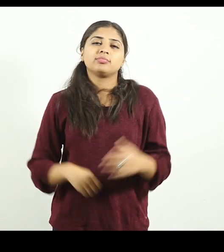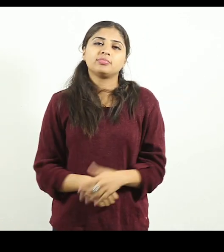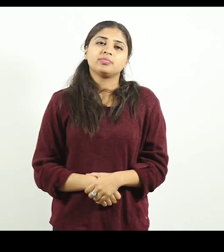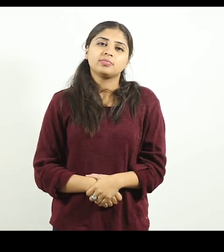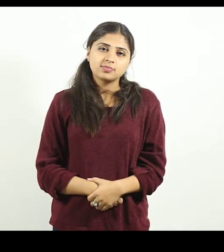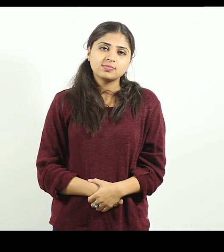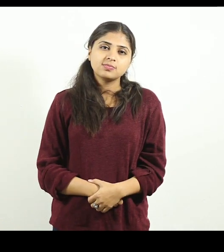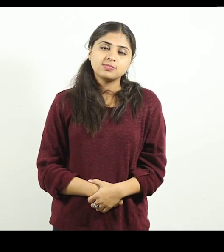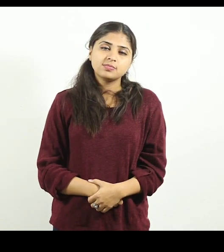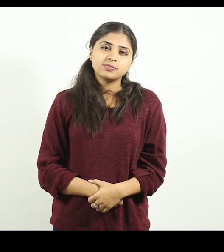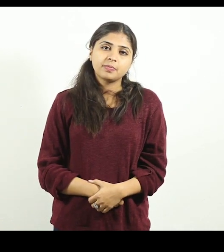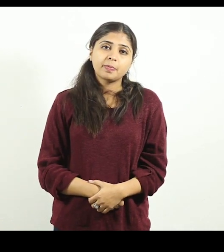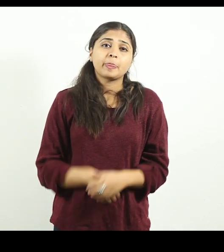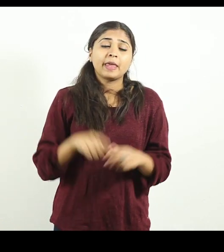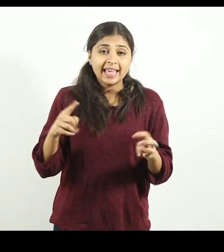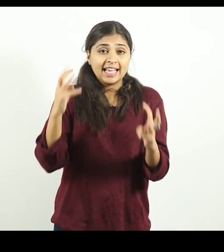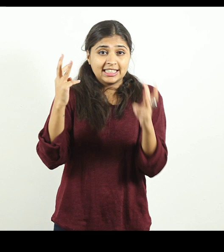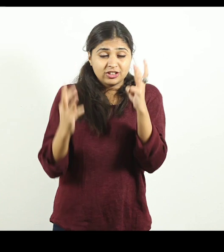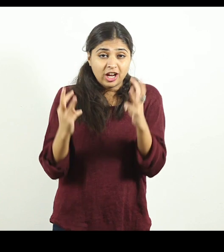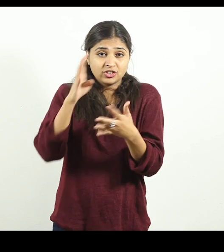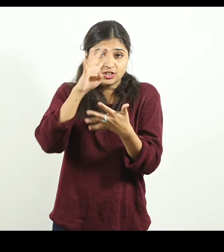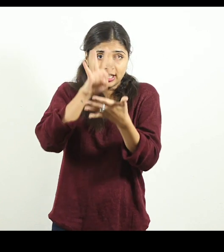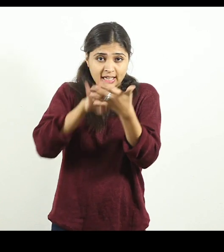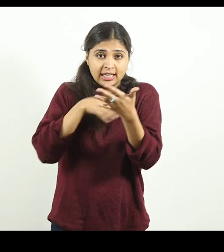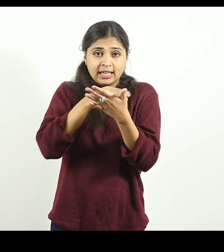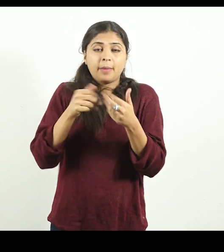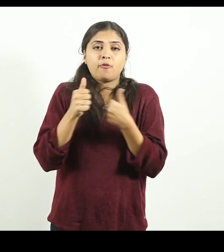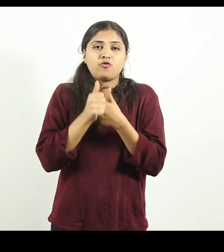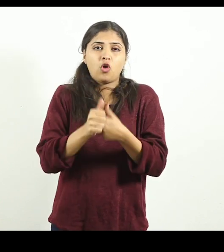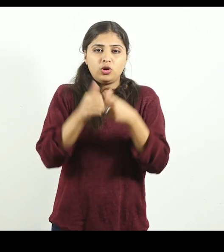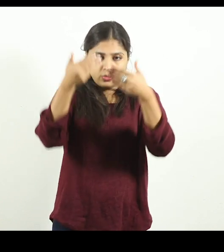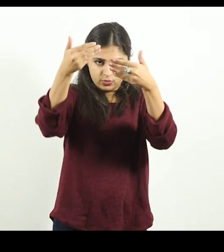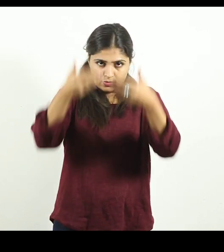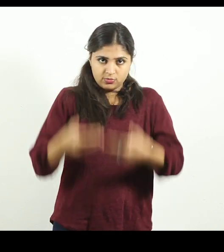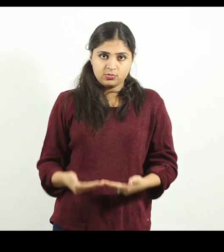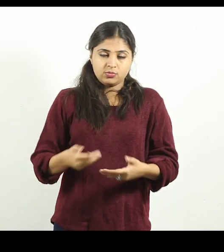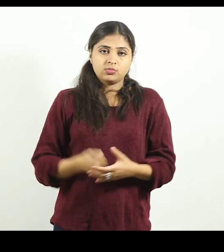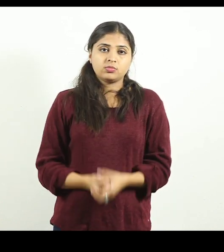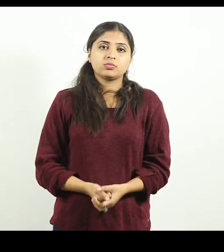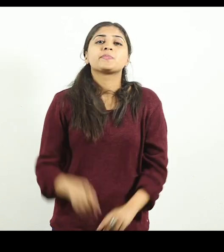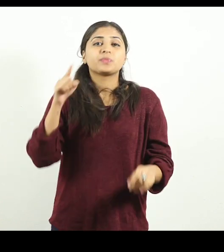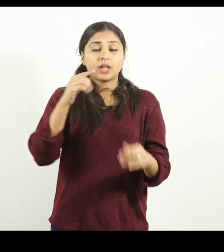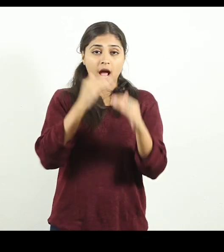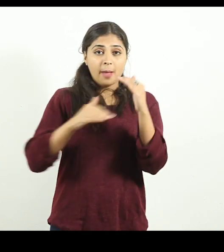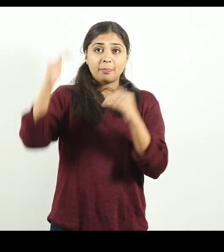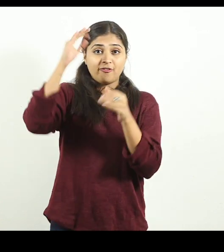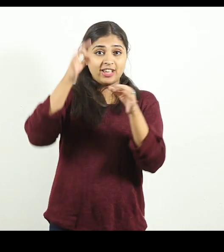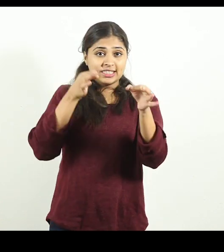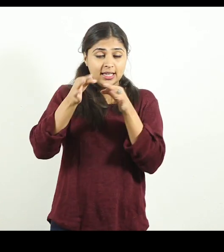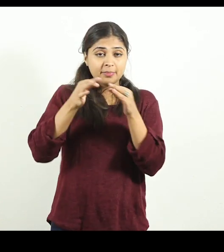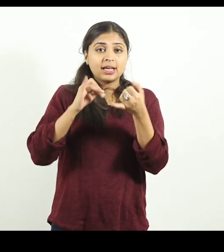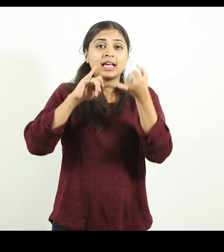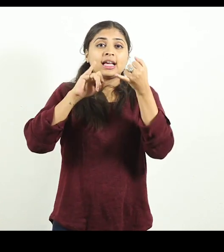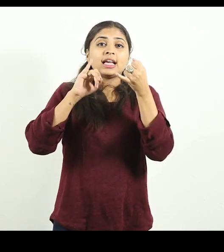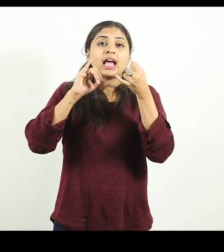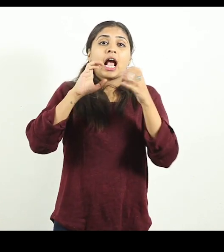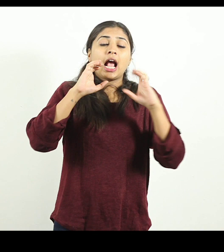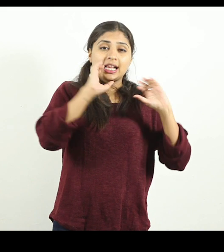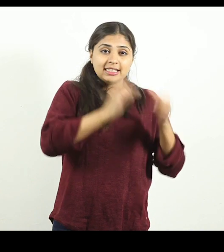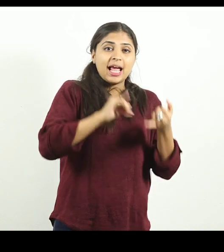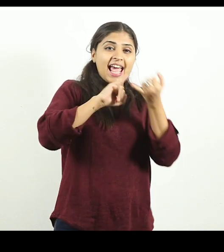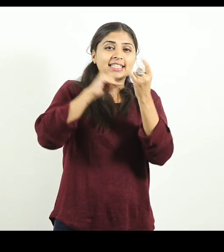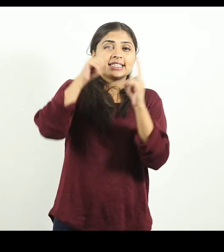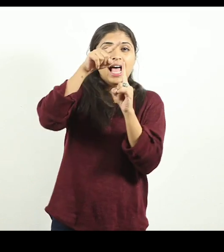The structure of these two tables will be as follows: table customer, table order. In the above example, the